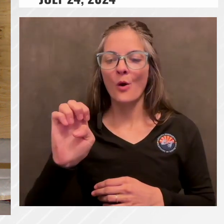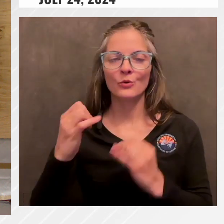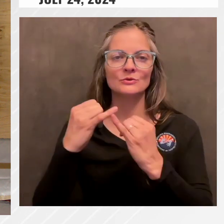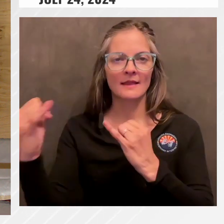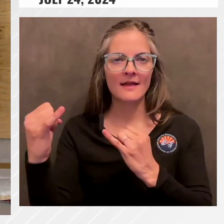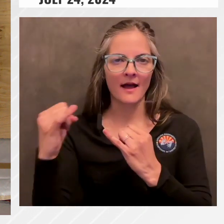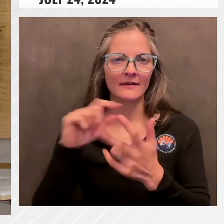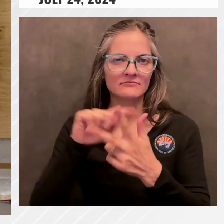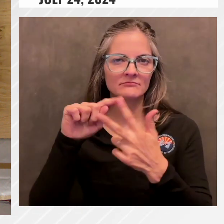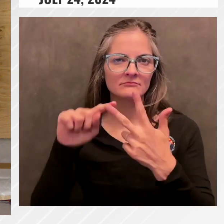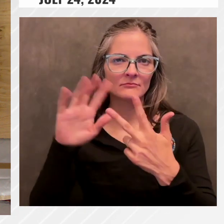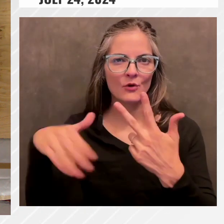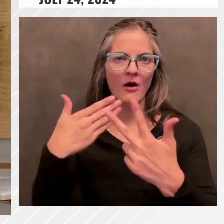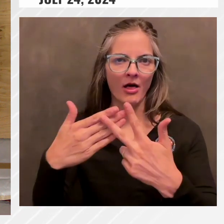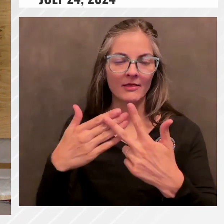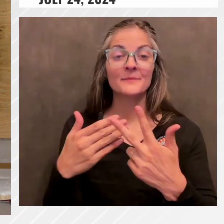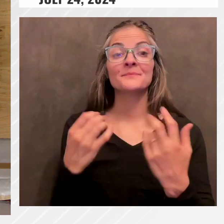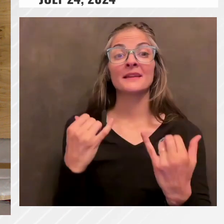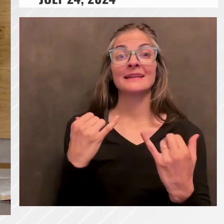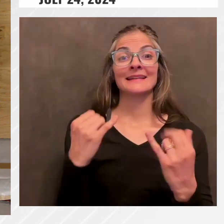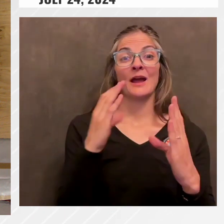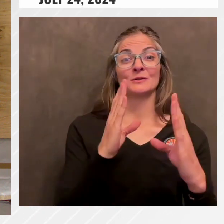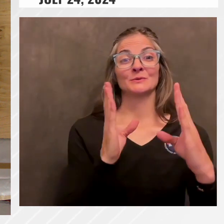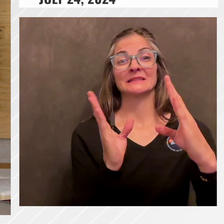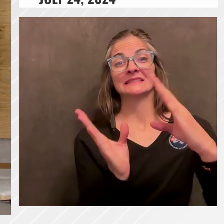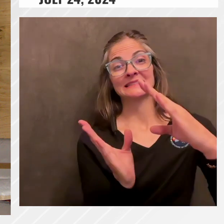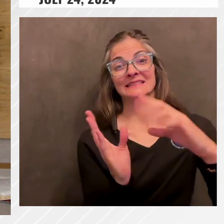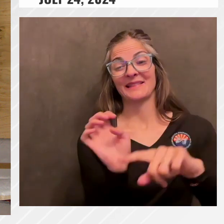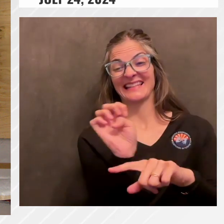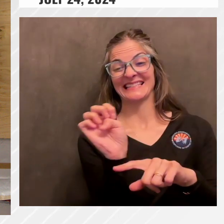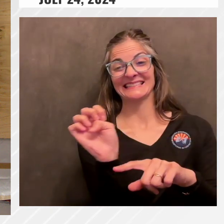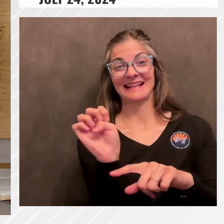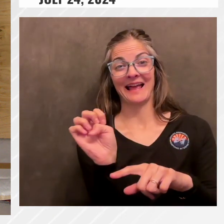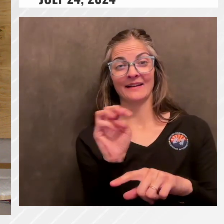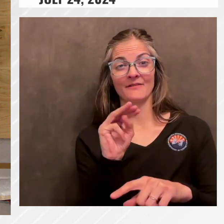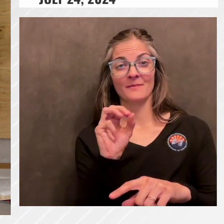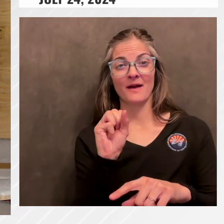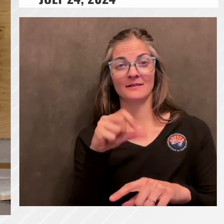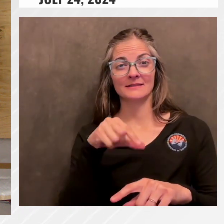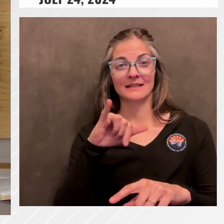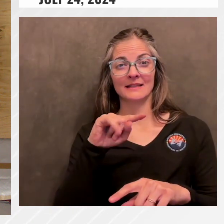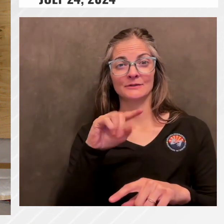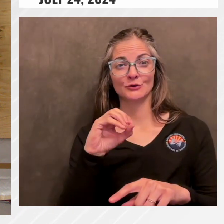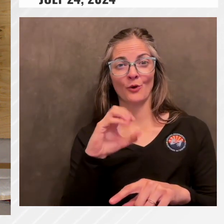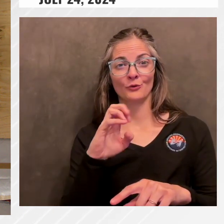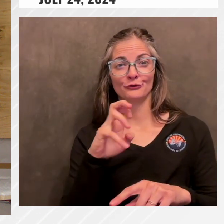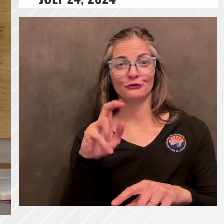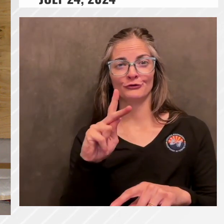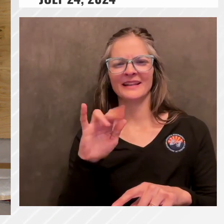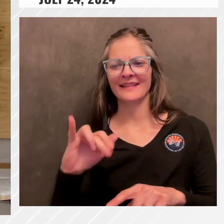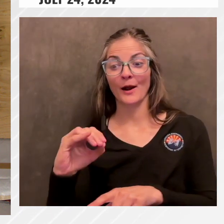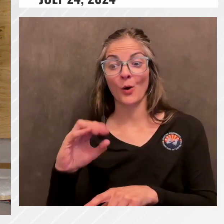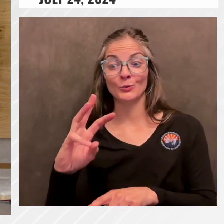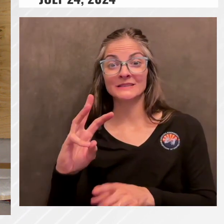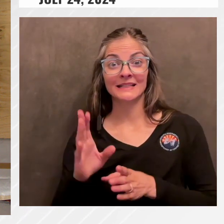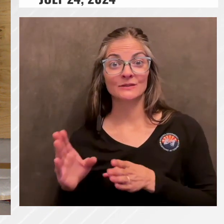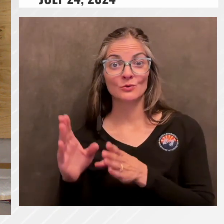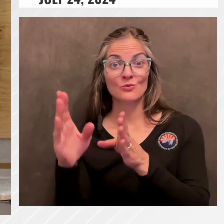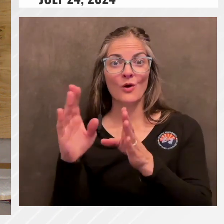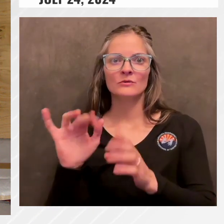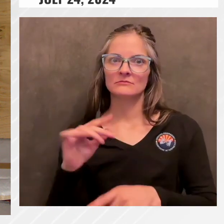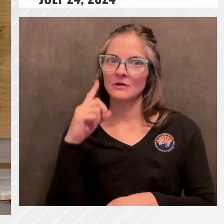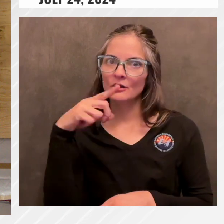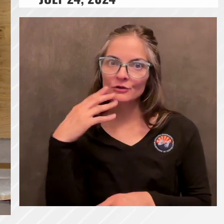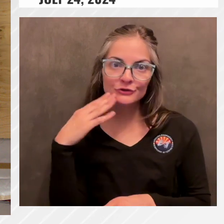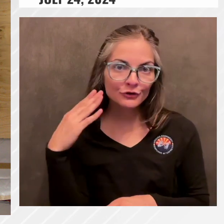the east side of Mosquito Creek, down the 06 road, all this stuff is looking good. It's been holding, and